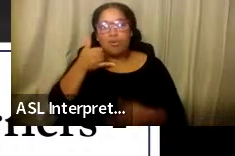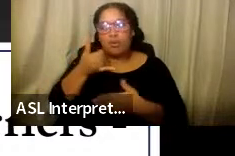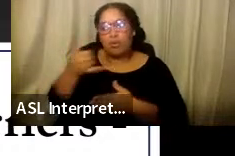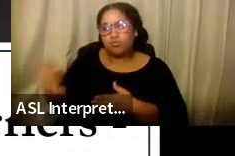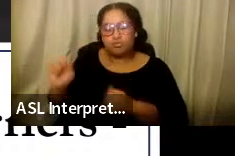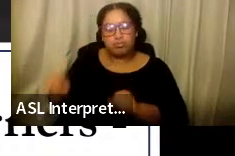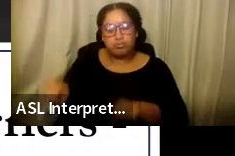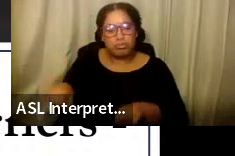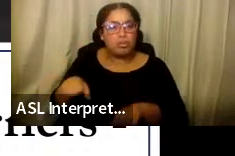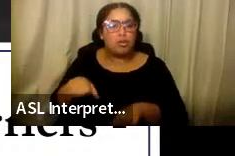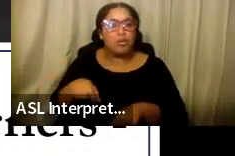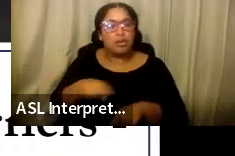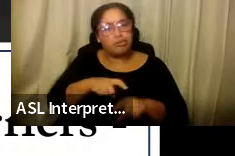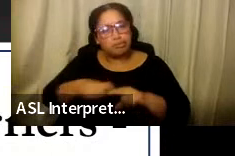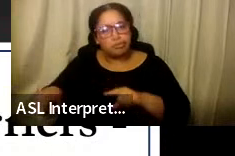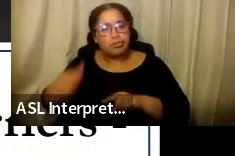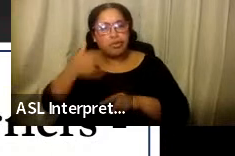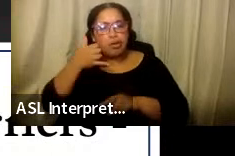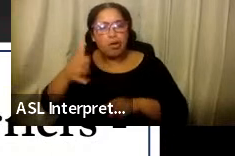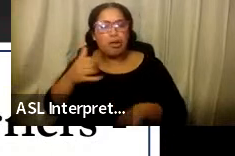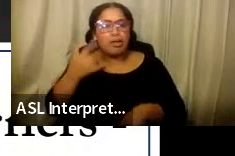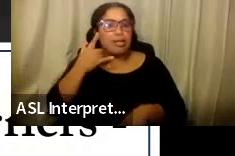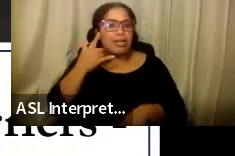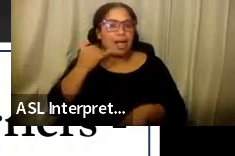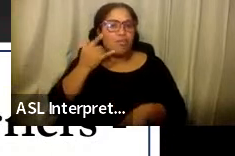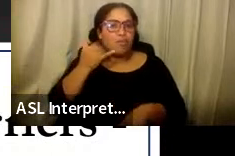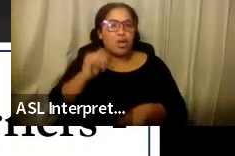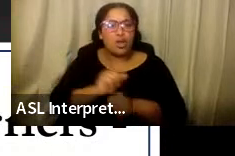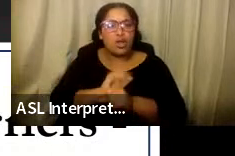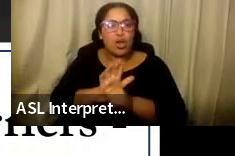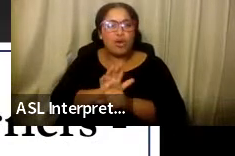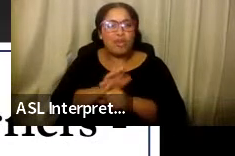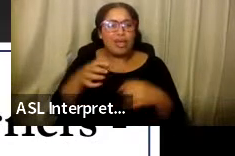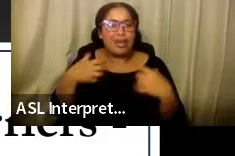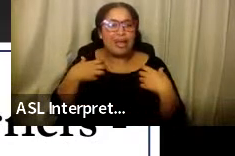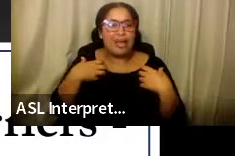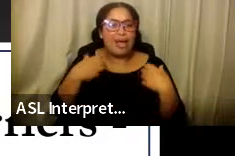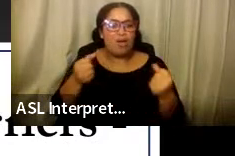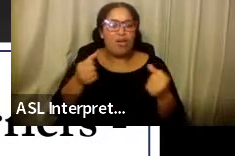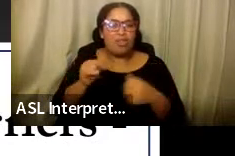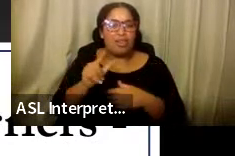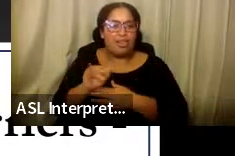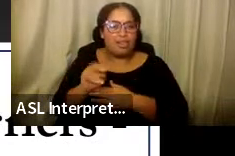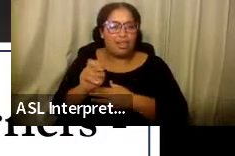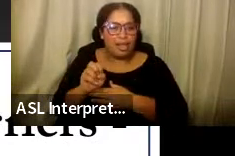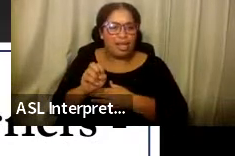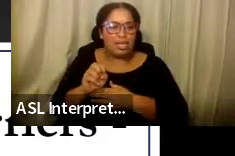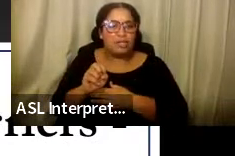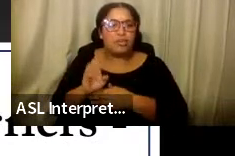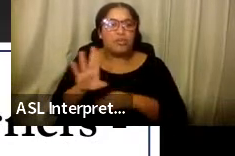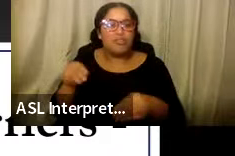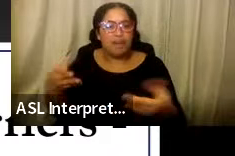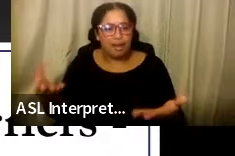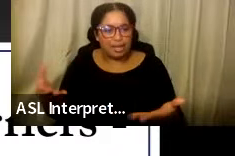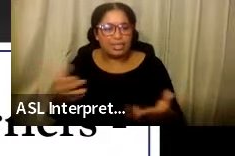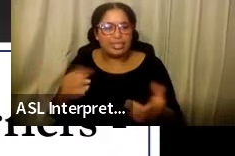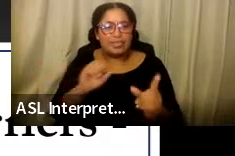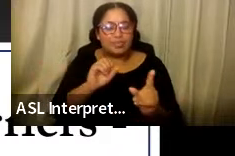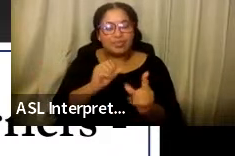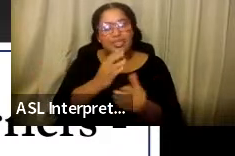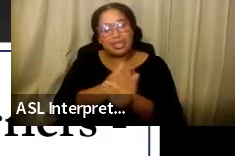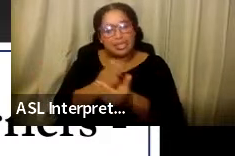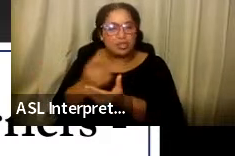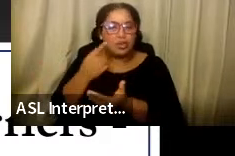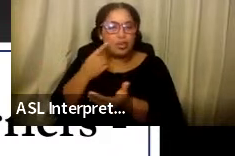we're directing them to the California COVID telehealth line. We're providing cases with printed materials to take to their